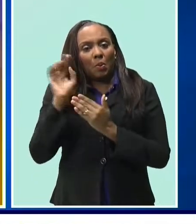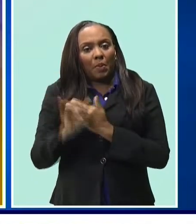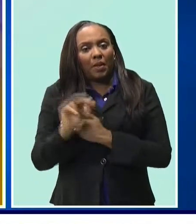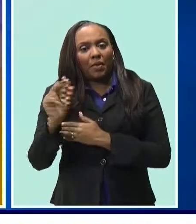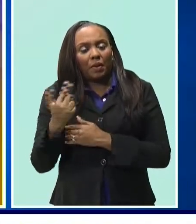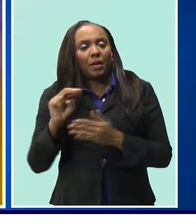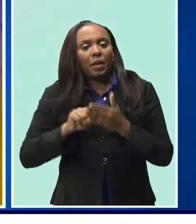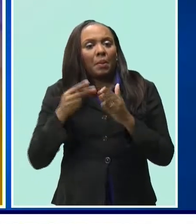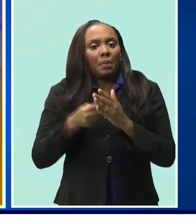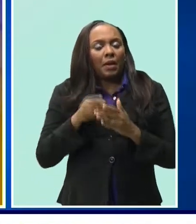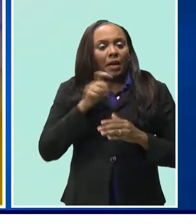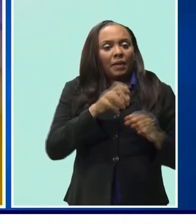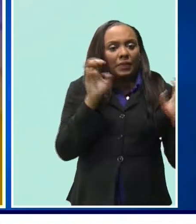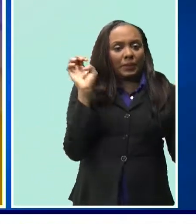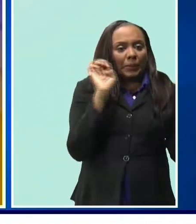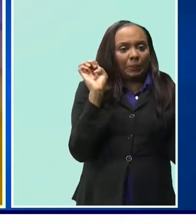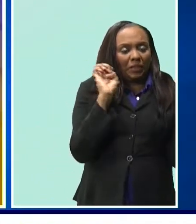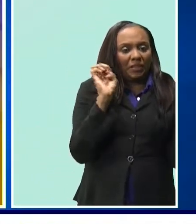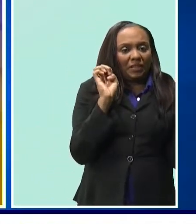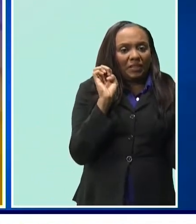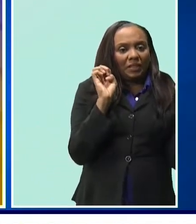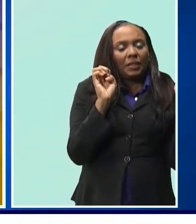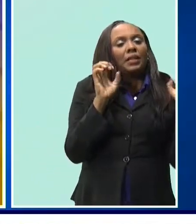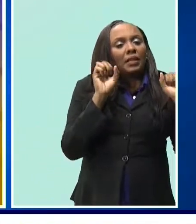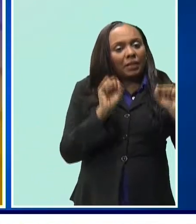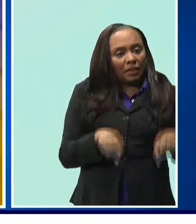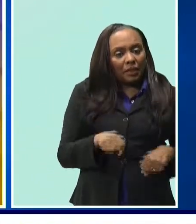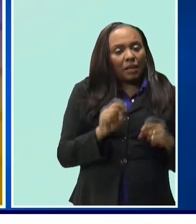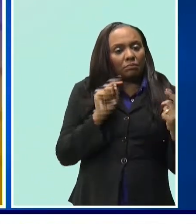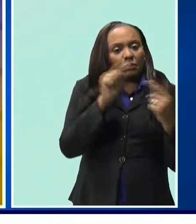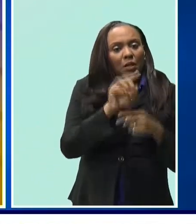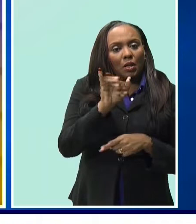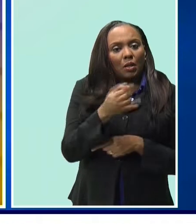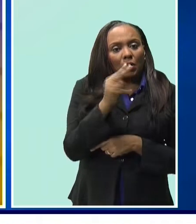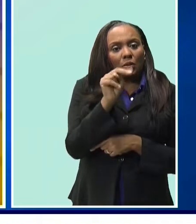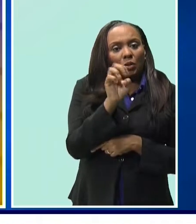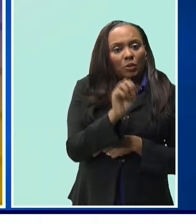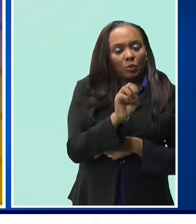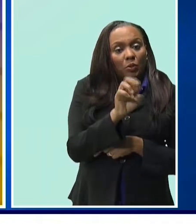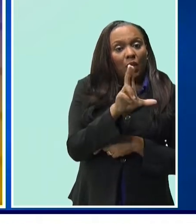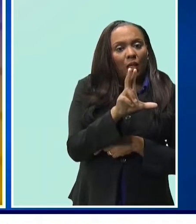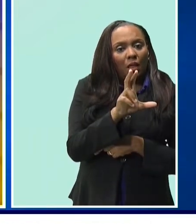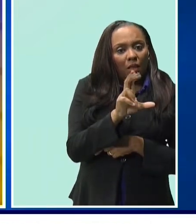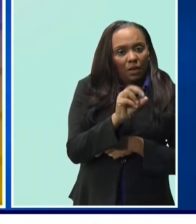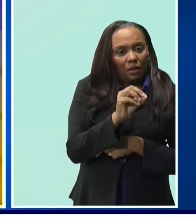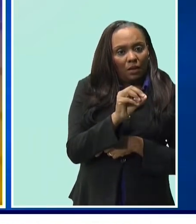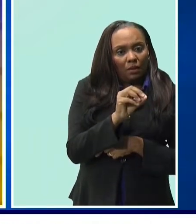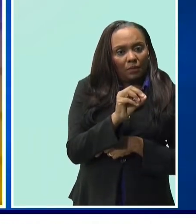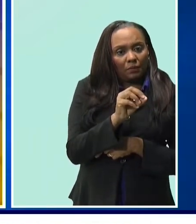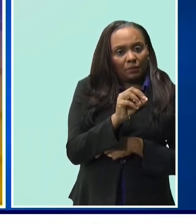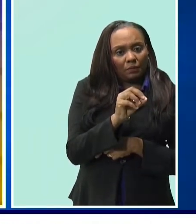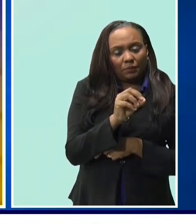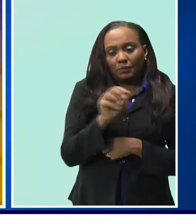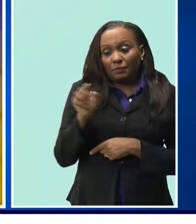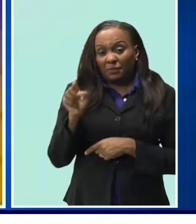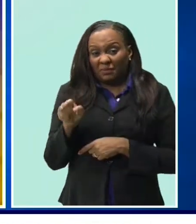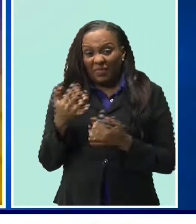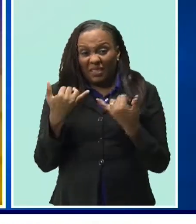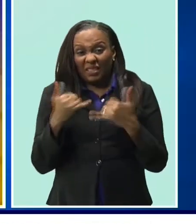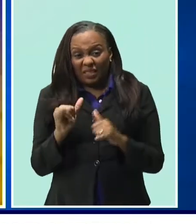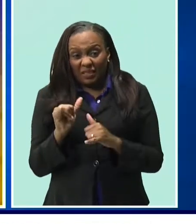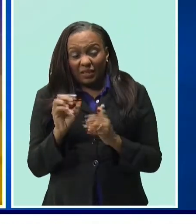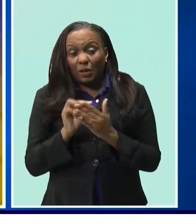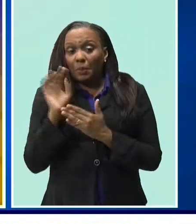curfew directive that exists presently will still come to an end on the 3rd of May. If the